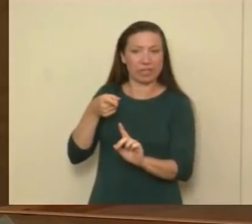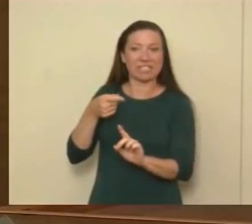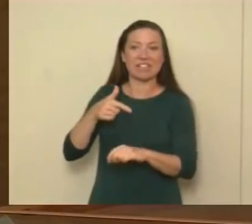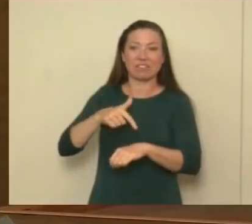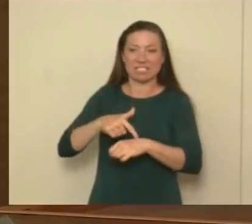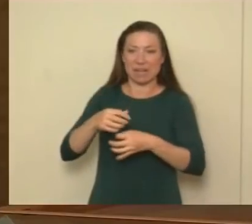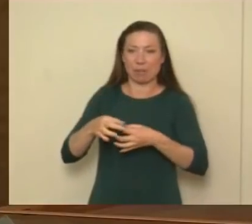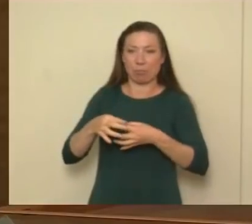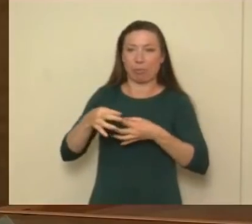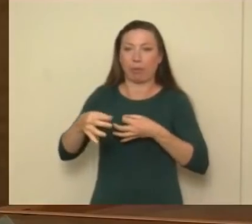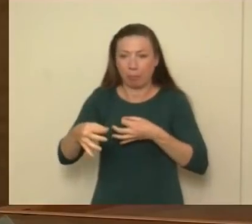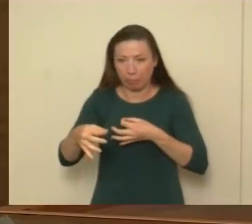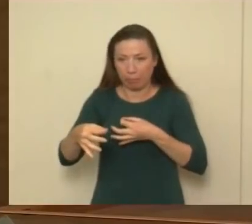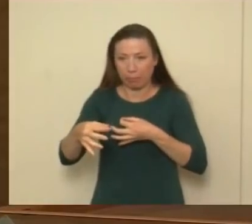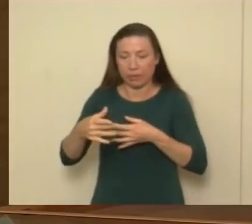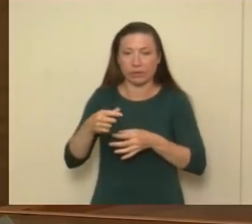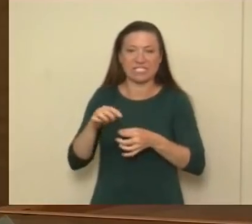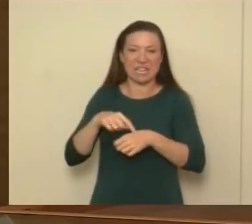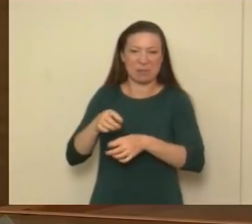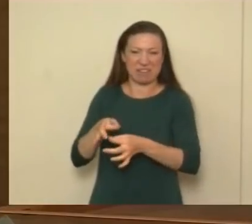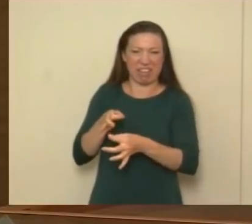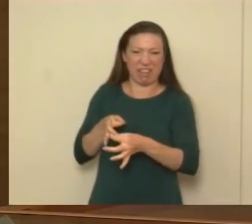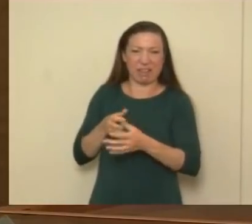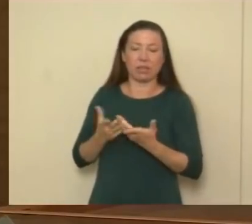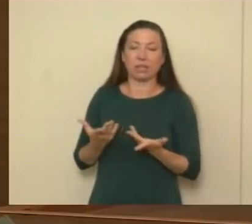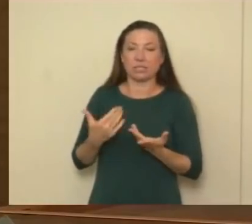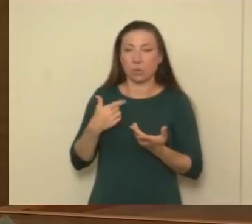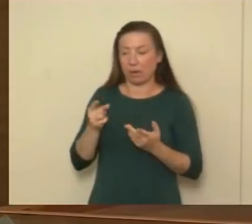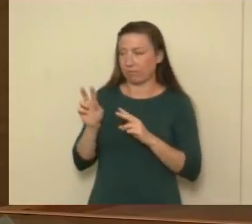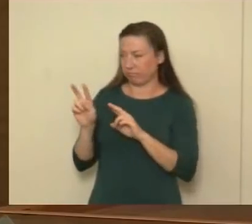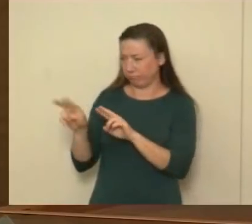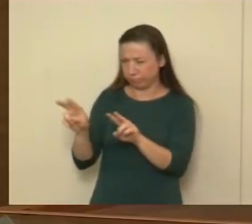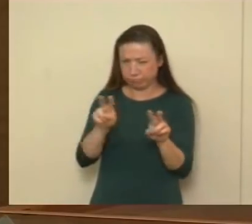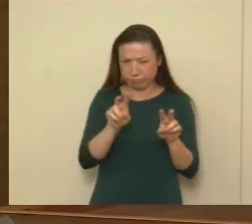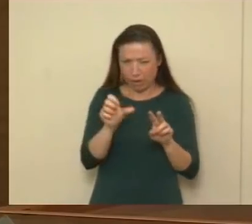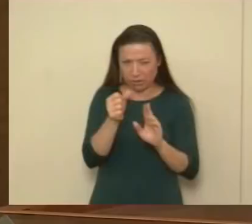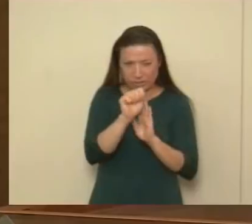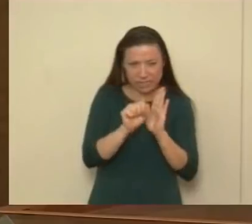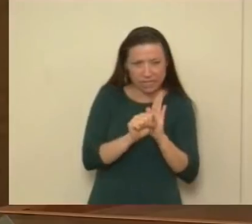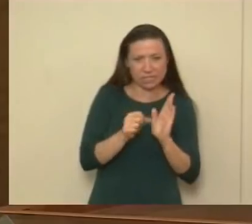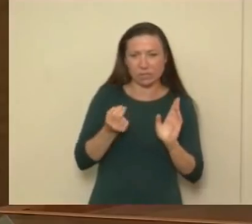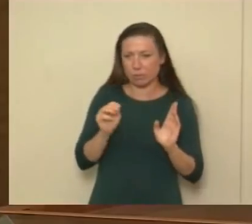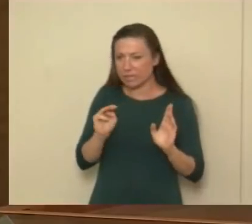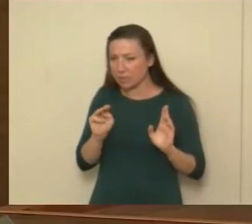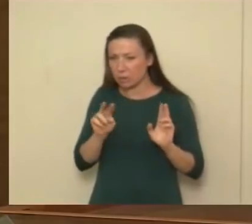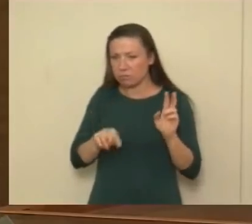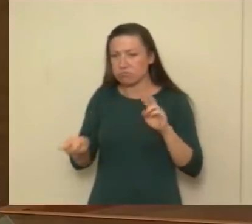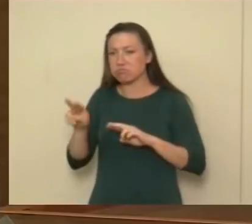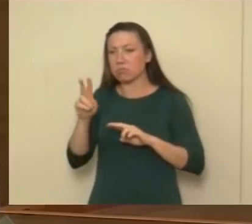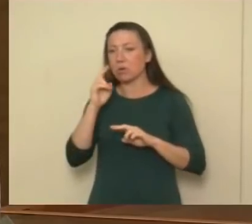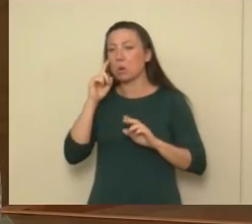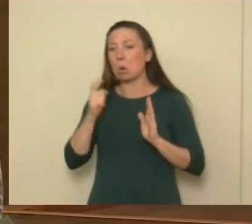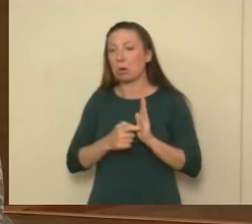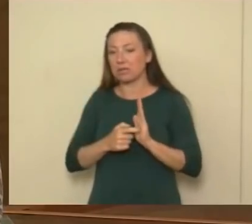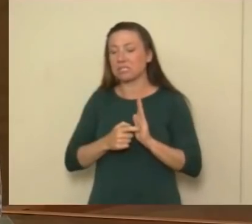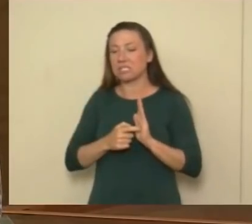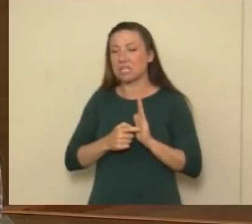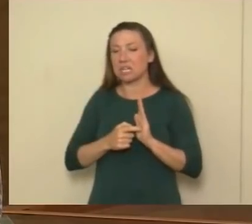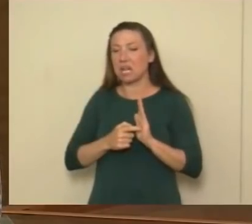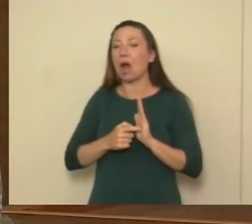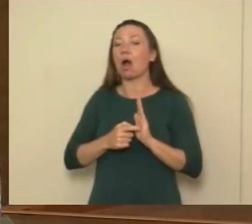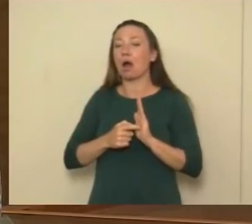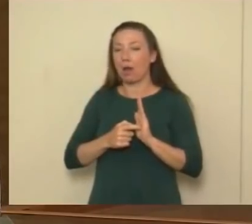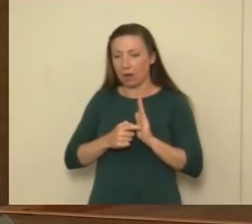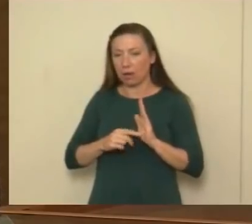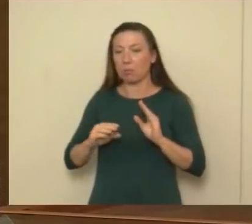at other countries, looking at New Mexico, looking at other states, is you see this uptick in cases, and then